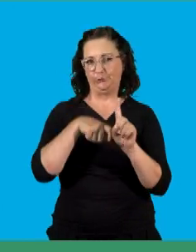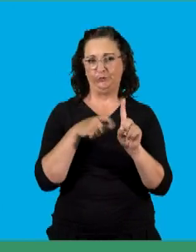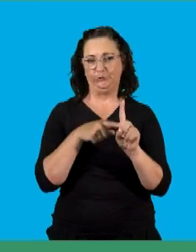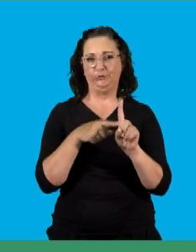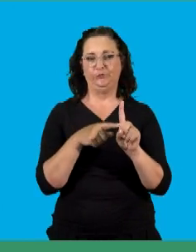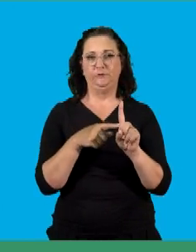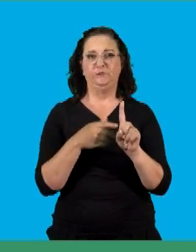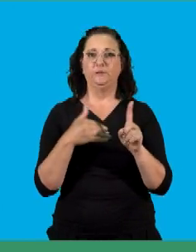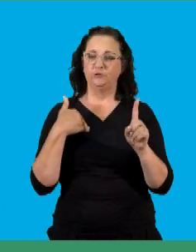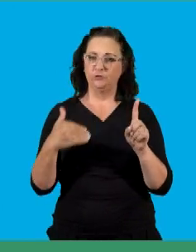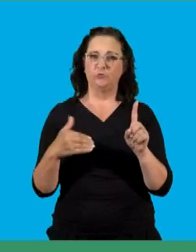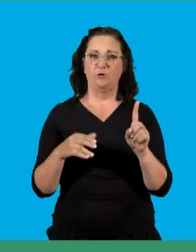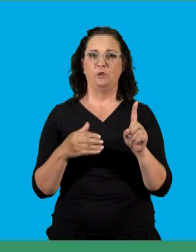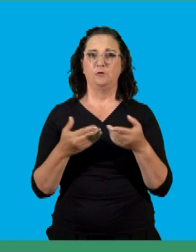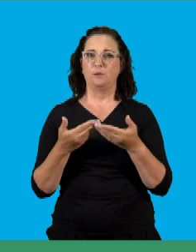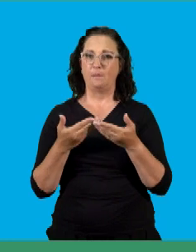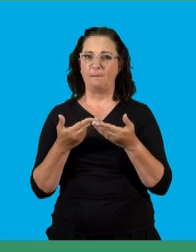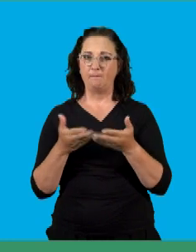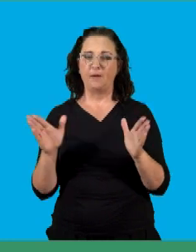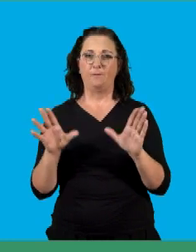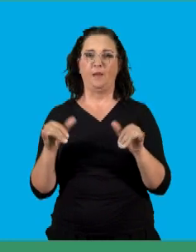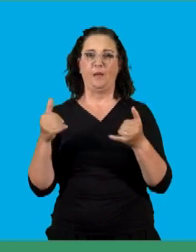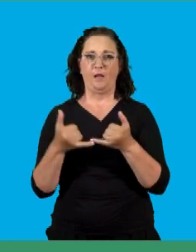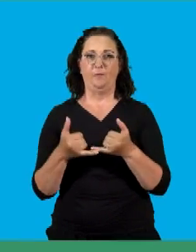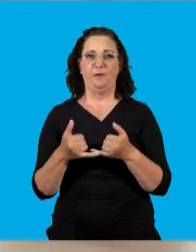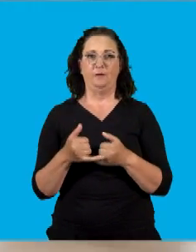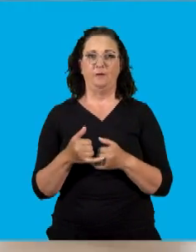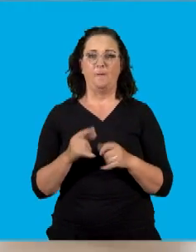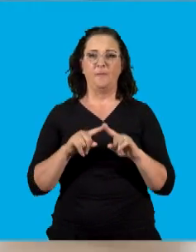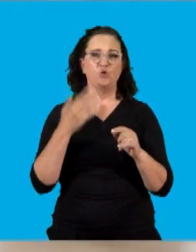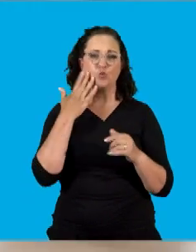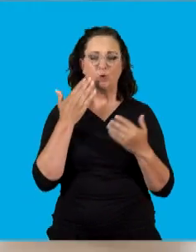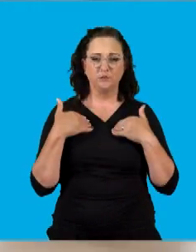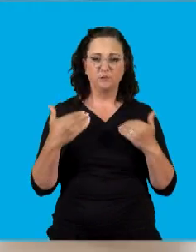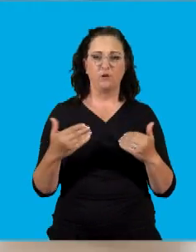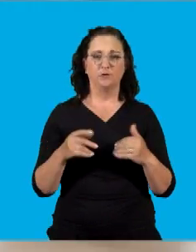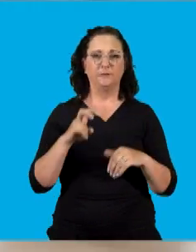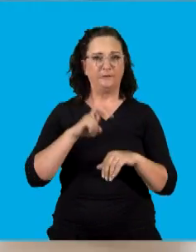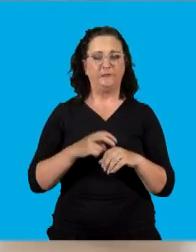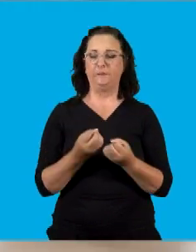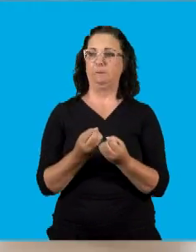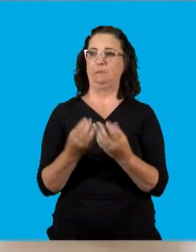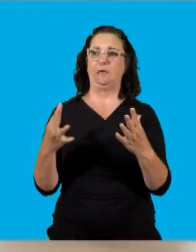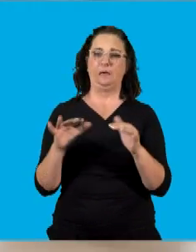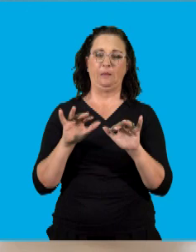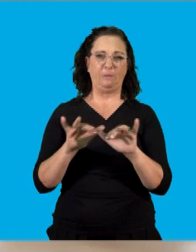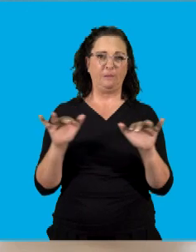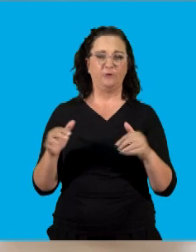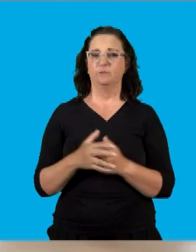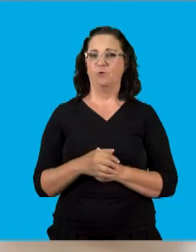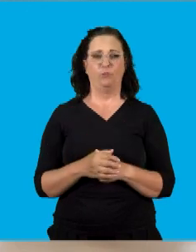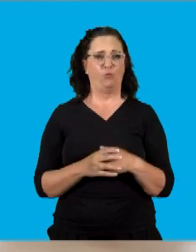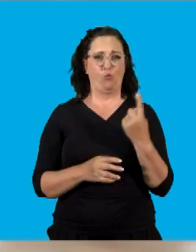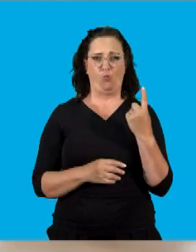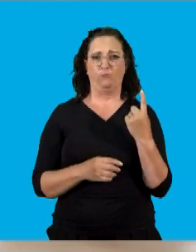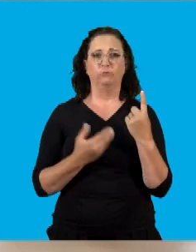required to start a public company. So if you want to start a public company, it does not need you to have many people to incorporate a company